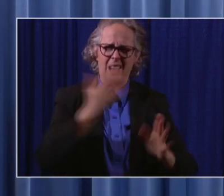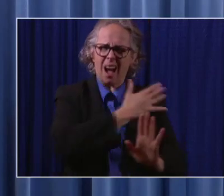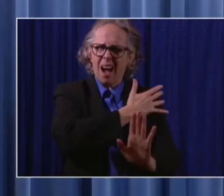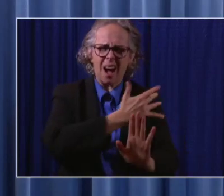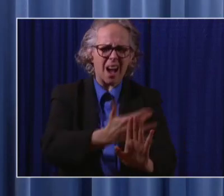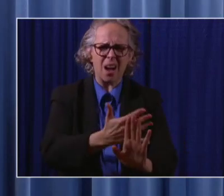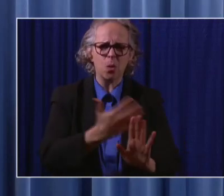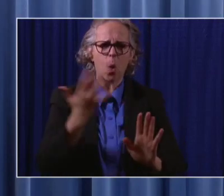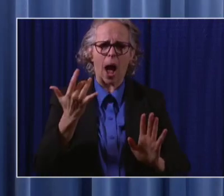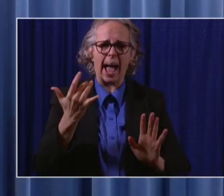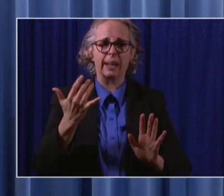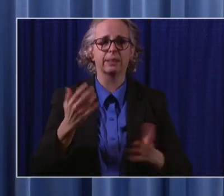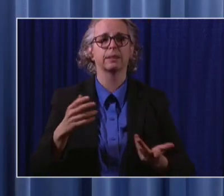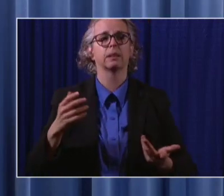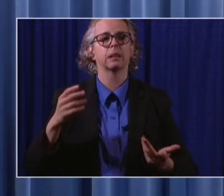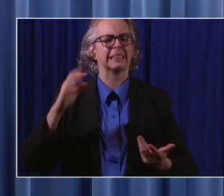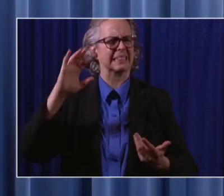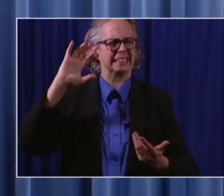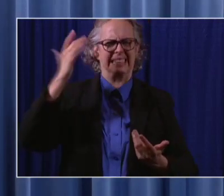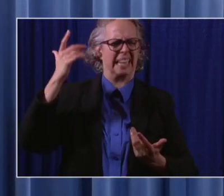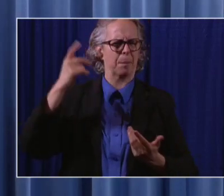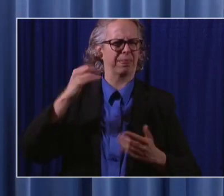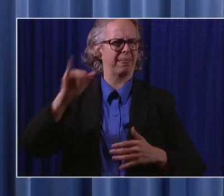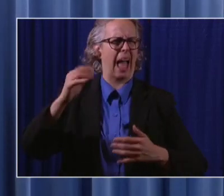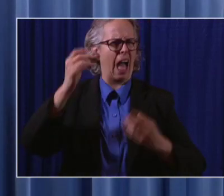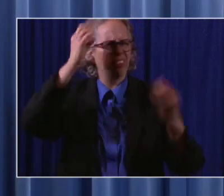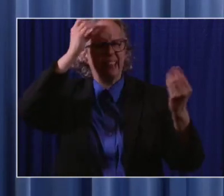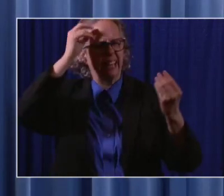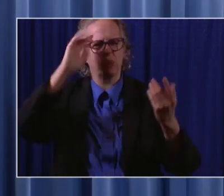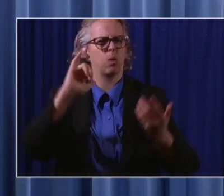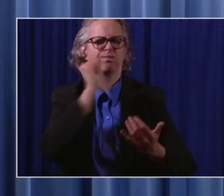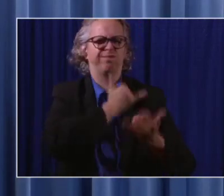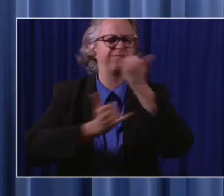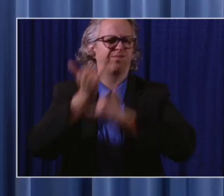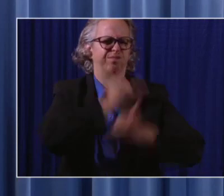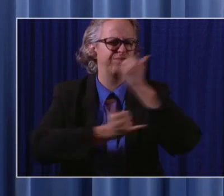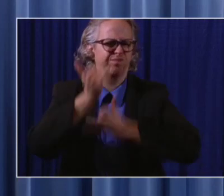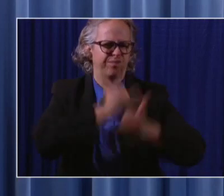While, to my knowledge, they followed the law,